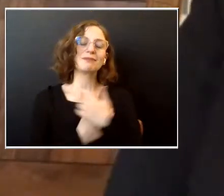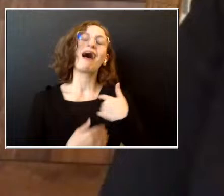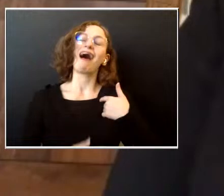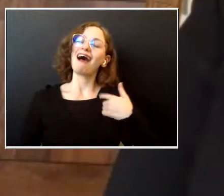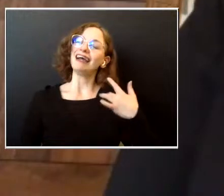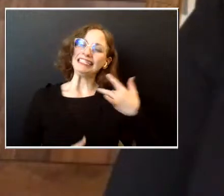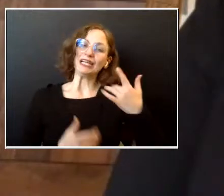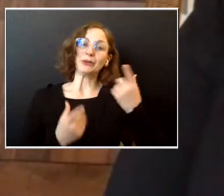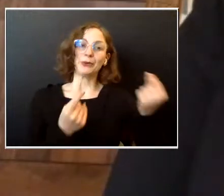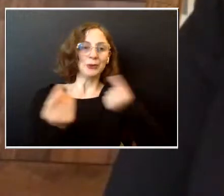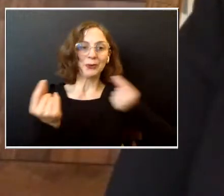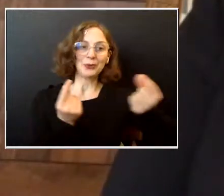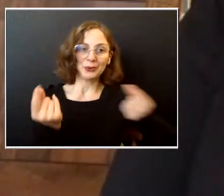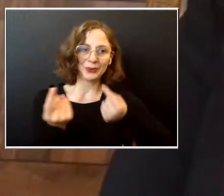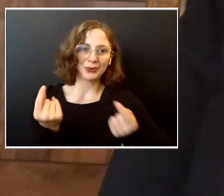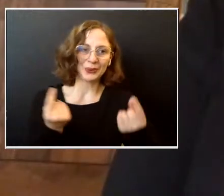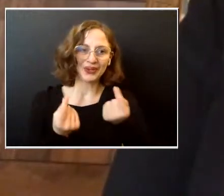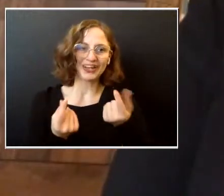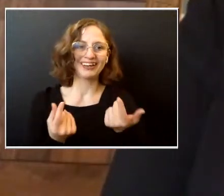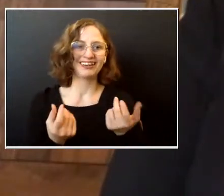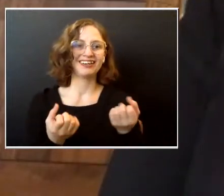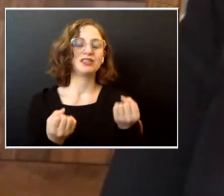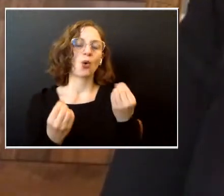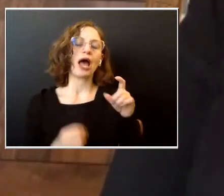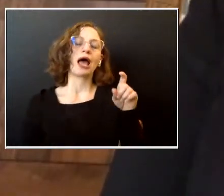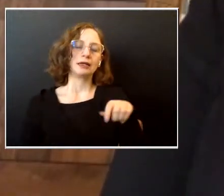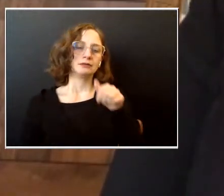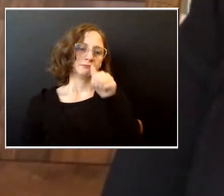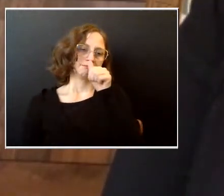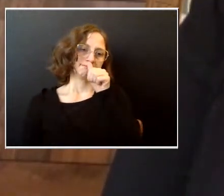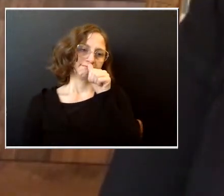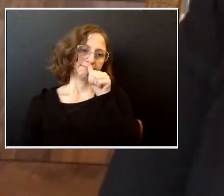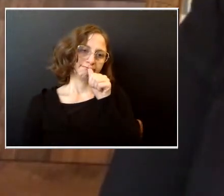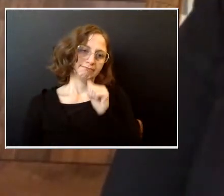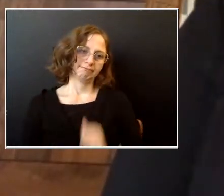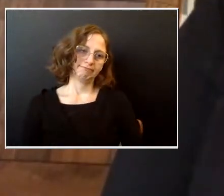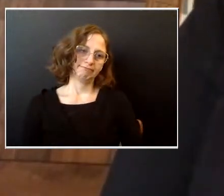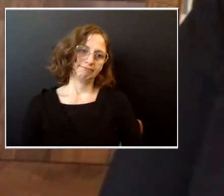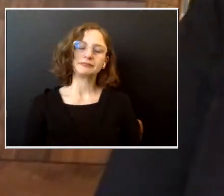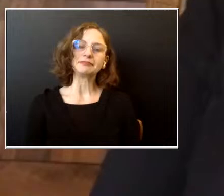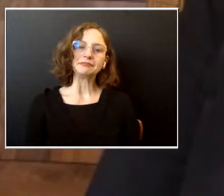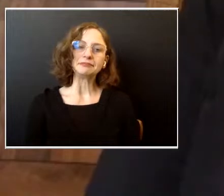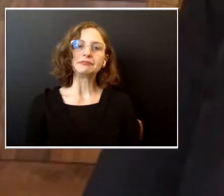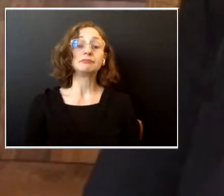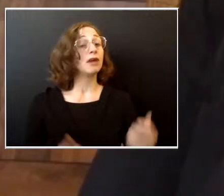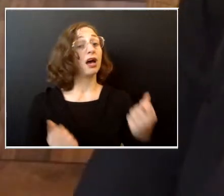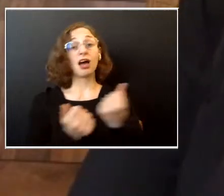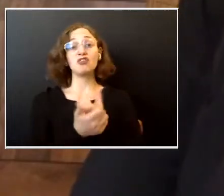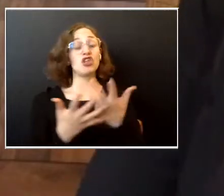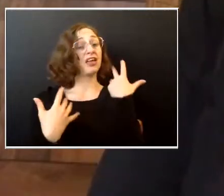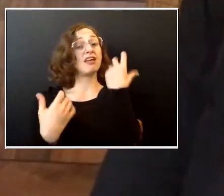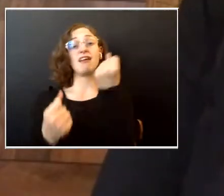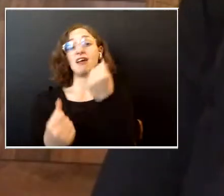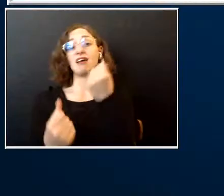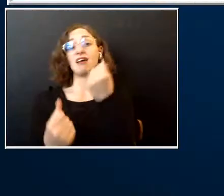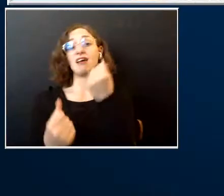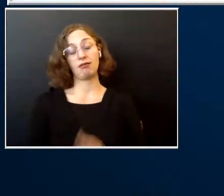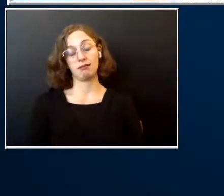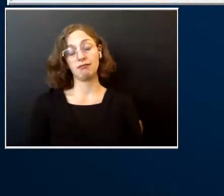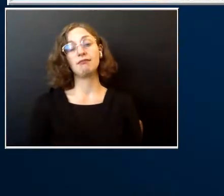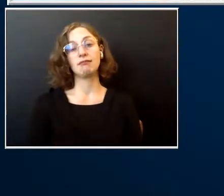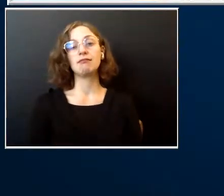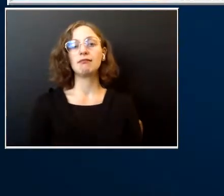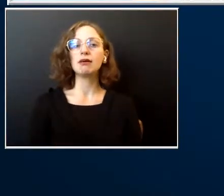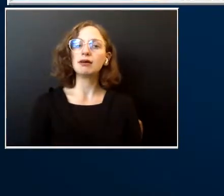Right. So I had to be very patient, but everything healed up very well. Were you in bed